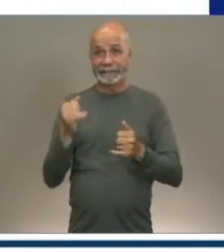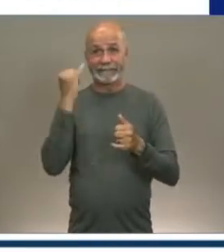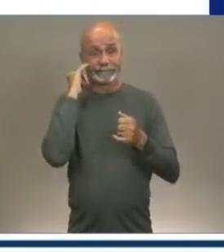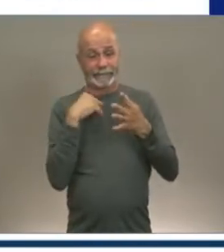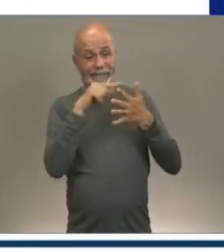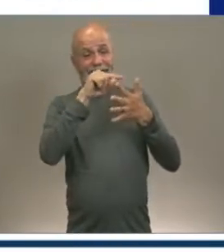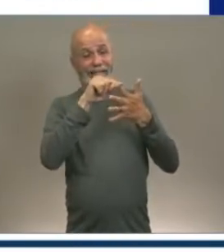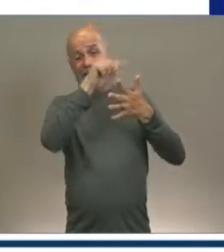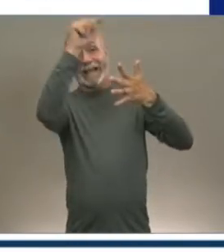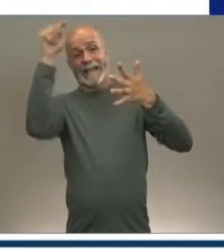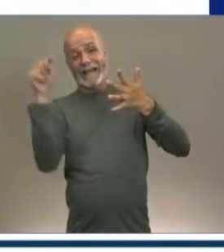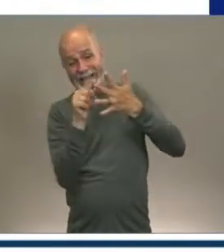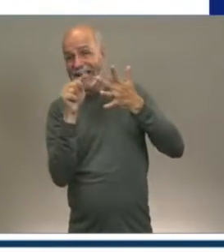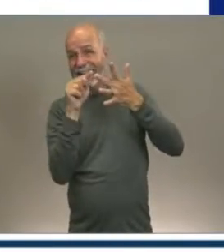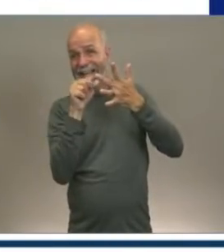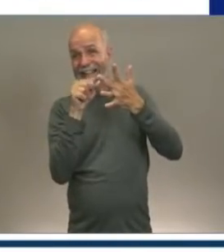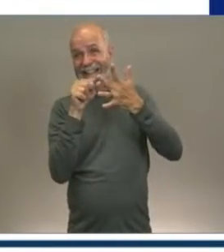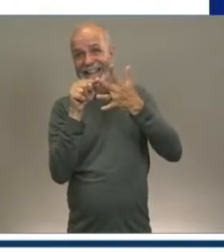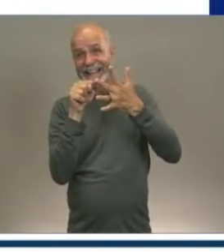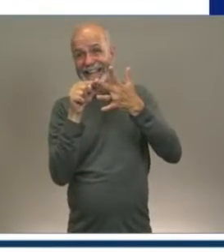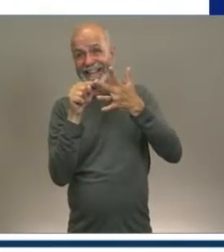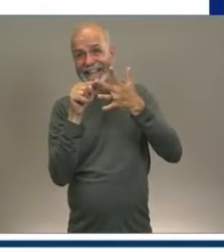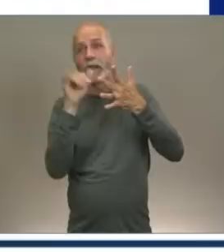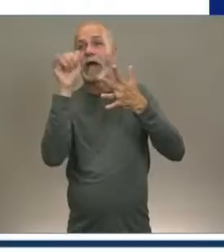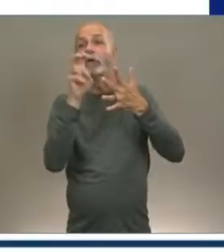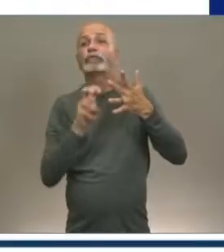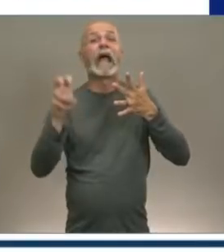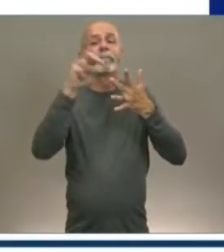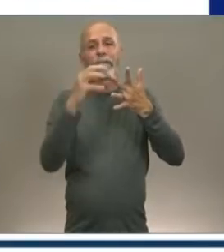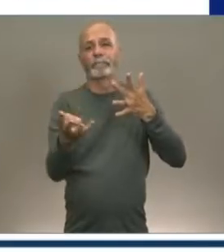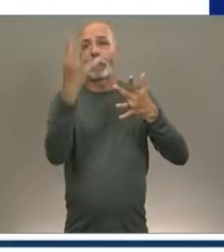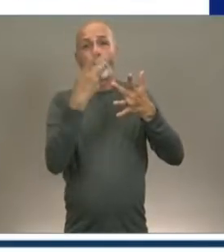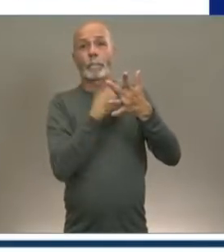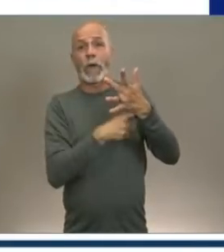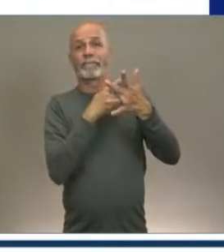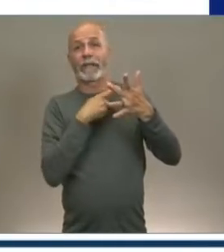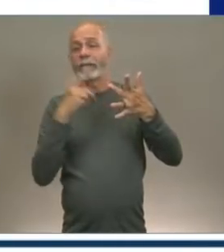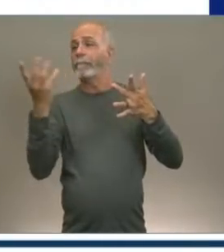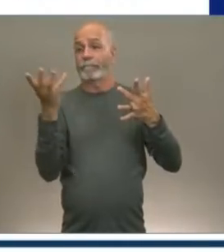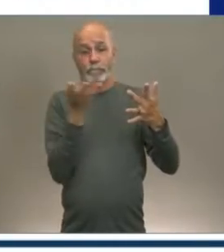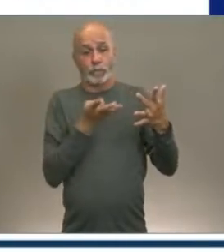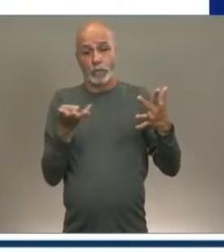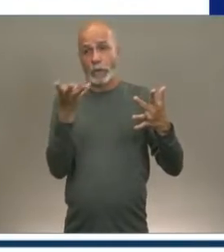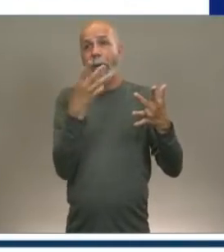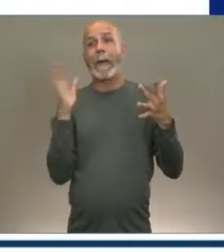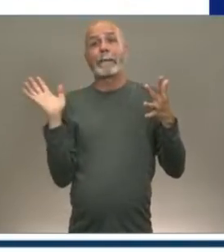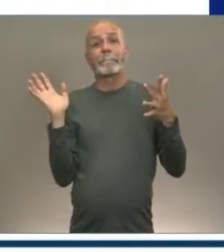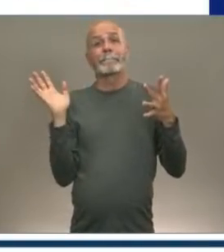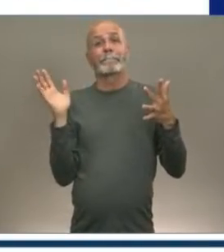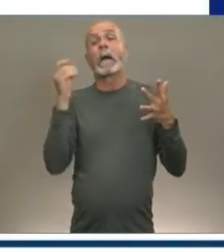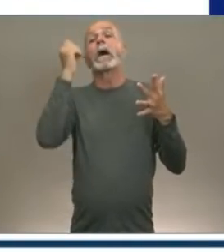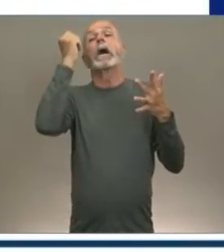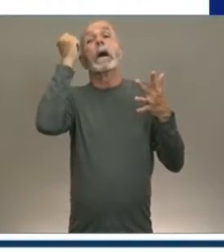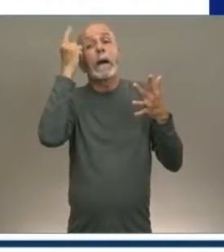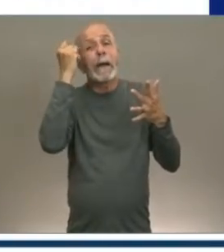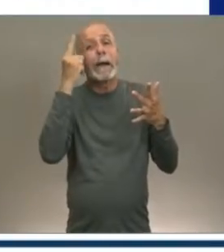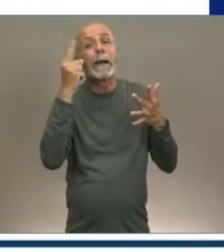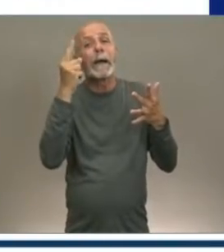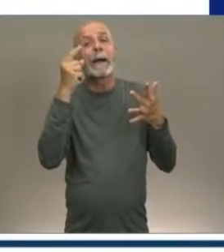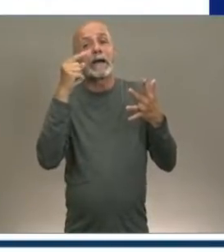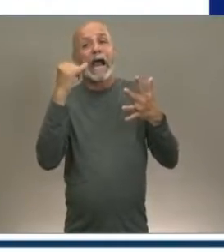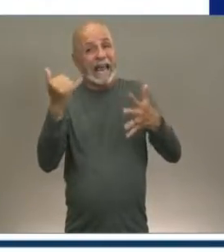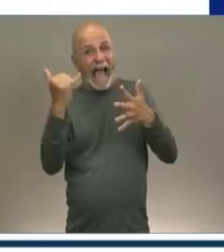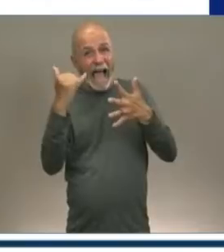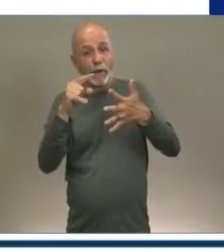have that travel allowed from Atlantic Canada, and we have some travel that's permitted even starting in Phase 2. If you have a